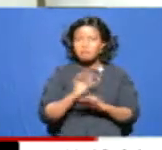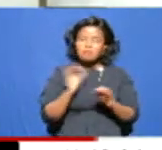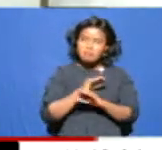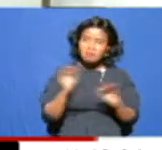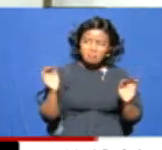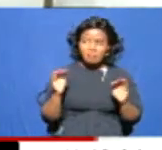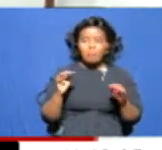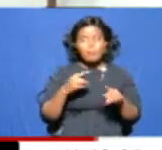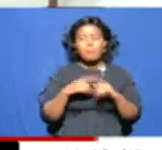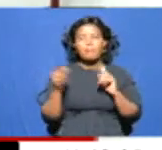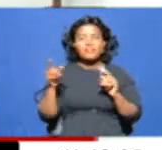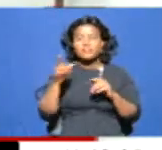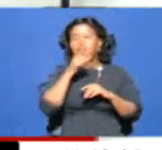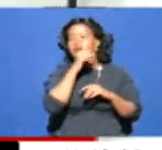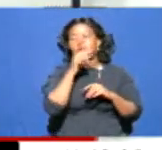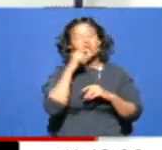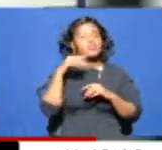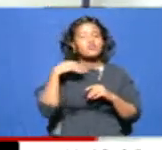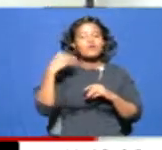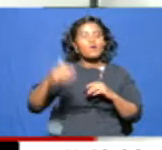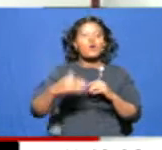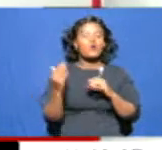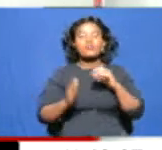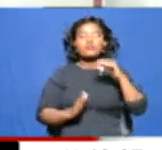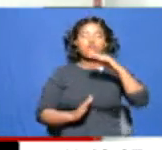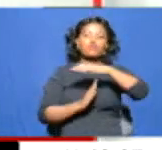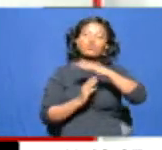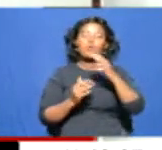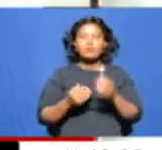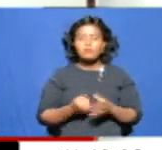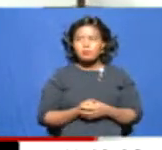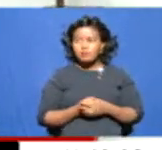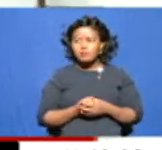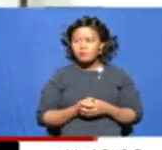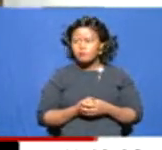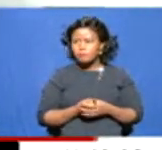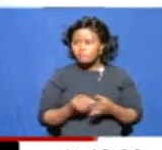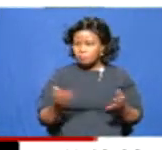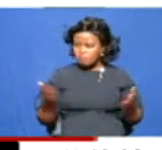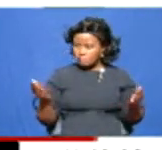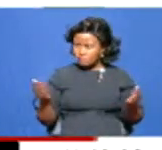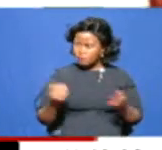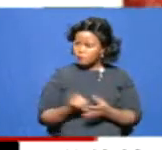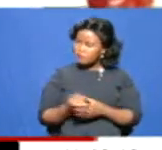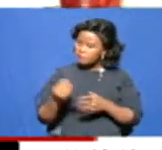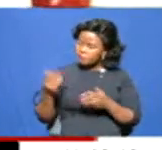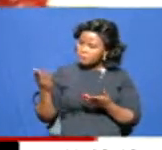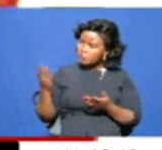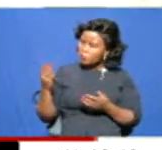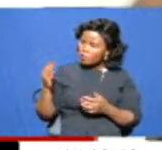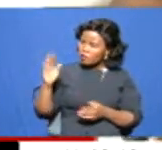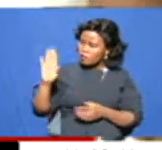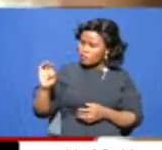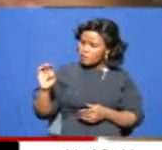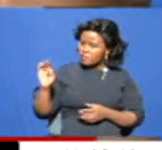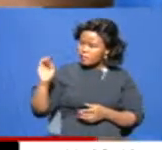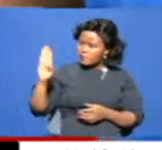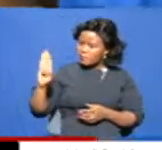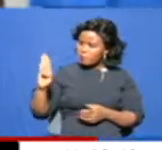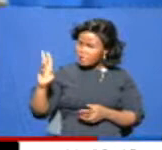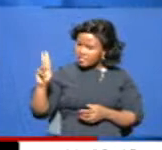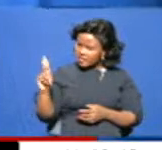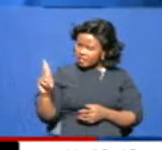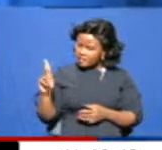the boys EPL prefer to do. The girls. Yes. Engineer, before I let you go, as EBK, are you partnering